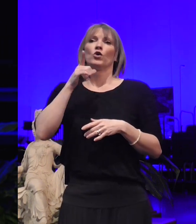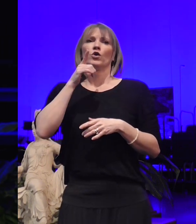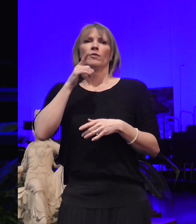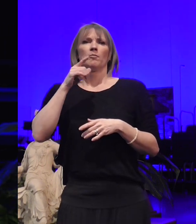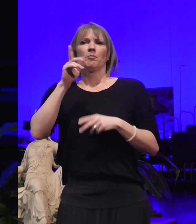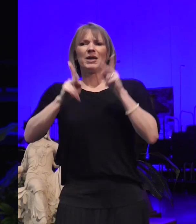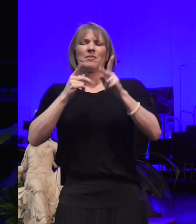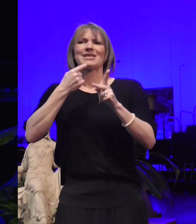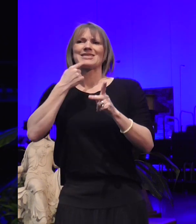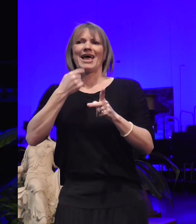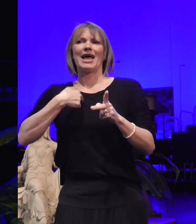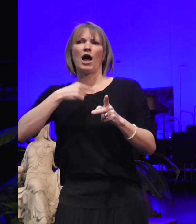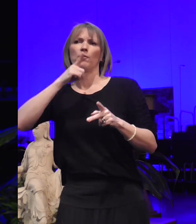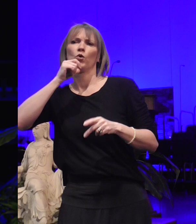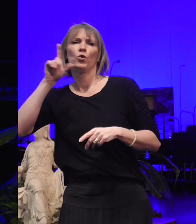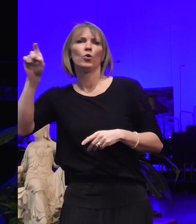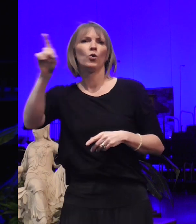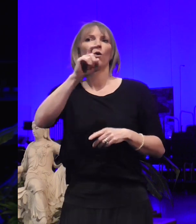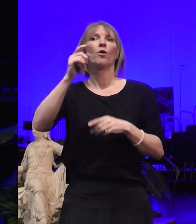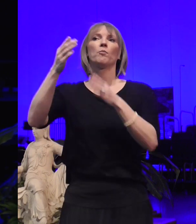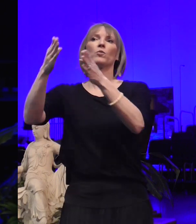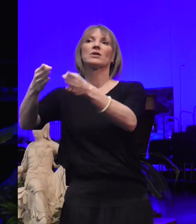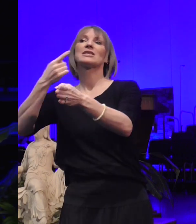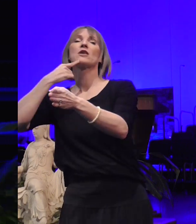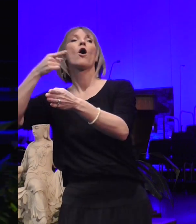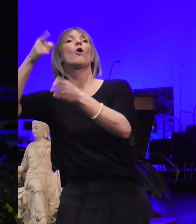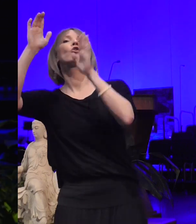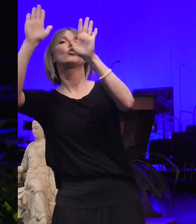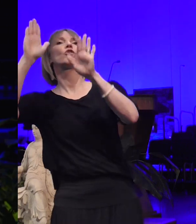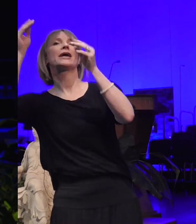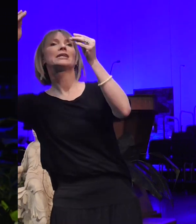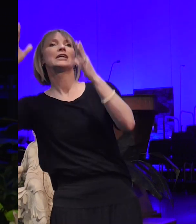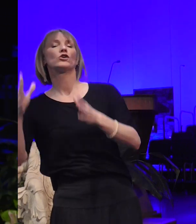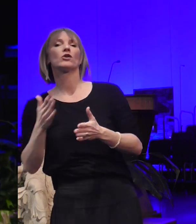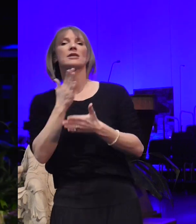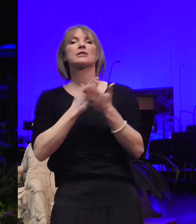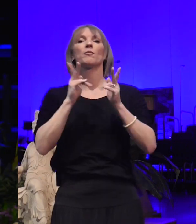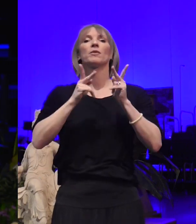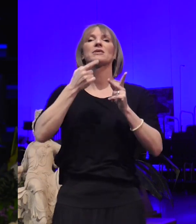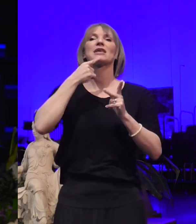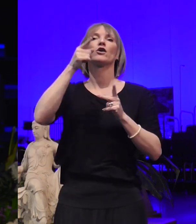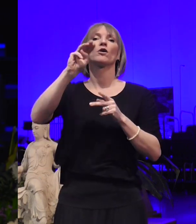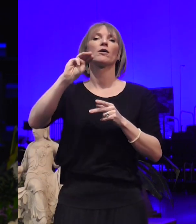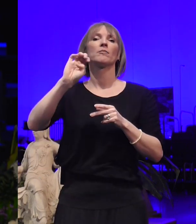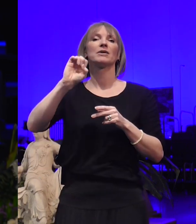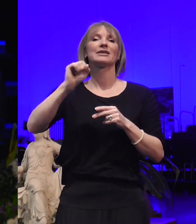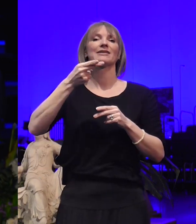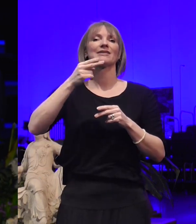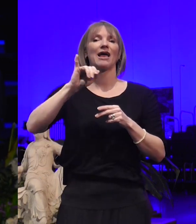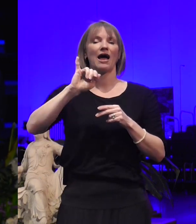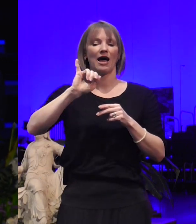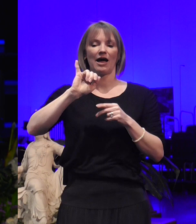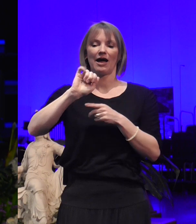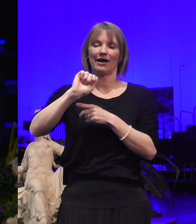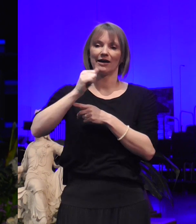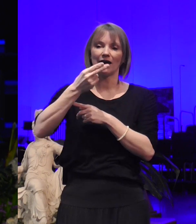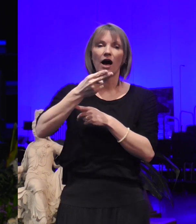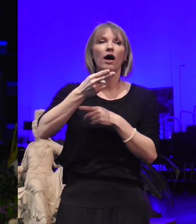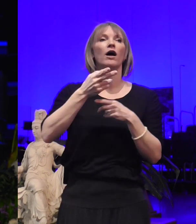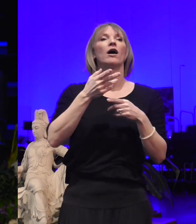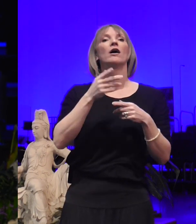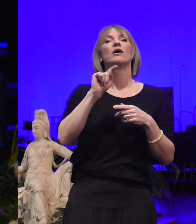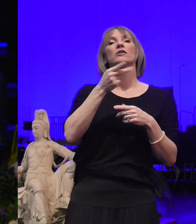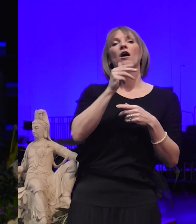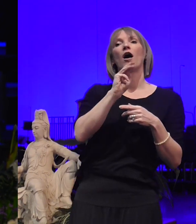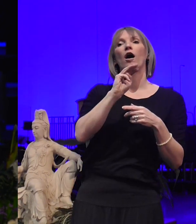that I am?" And one person answers, "Well, you are a great teacher. Some people say you're the Messiah." And Thomas says, "Master,